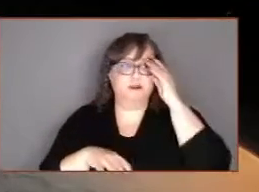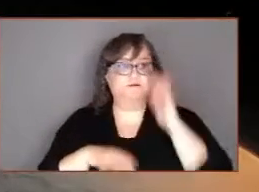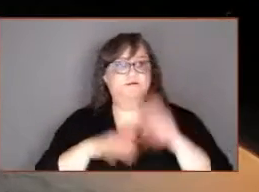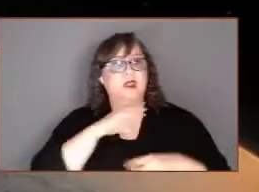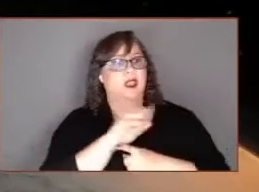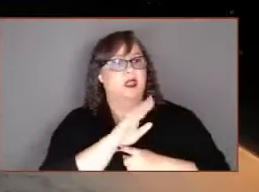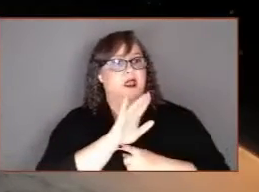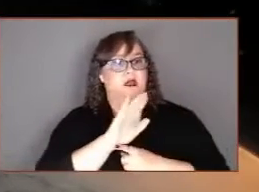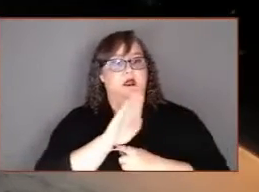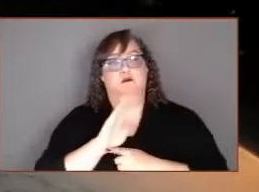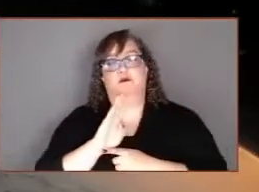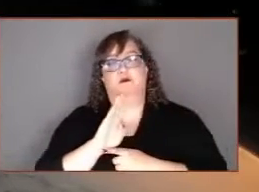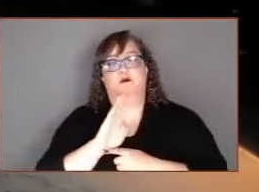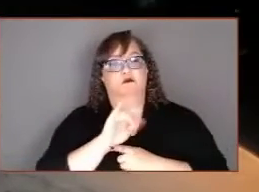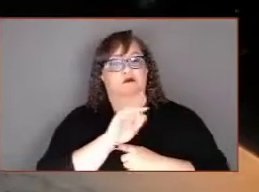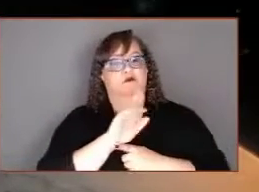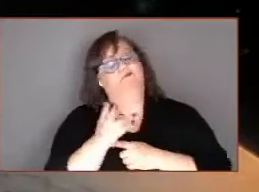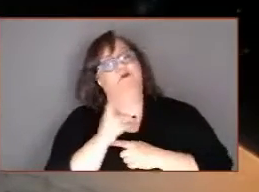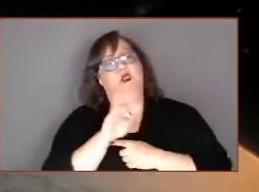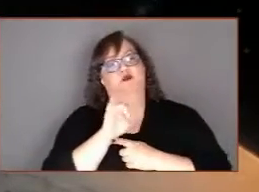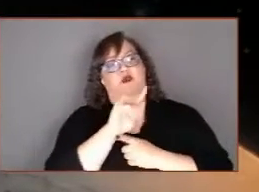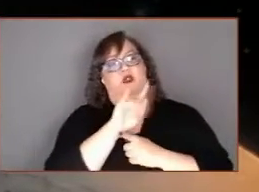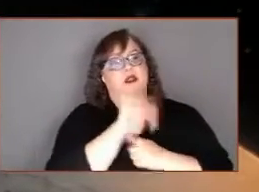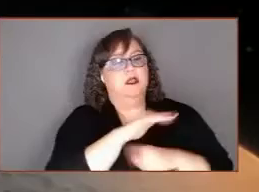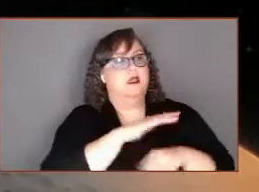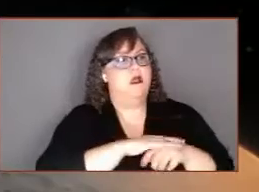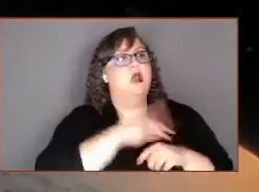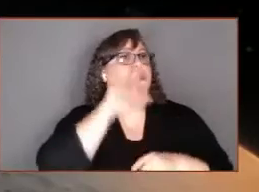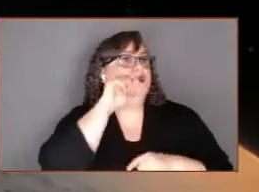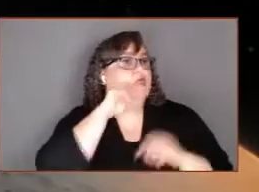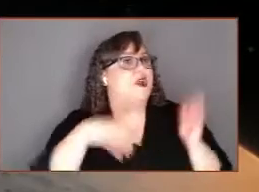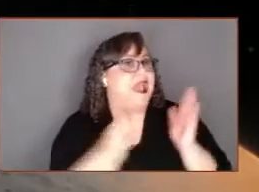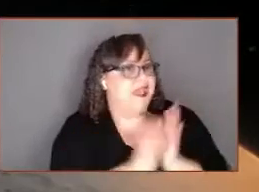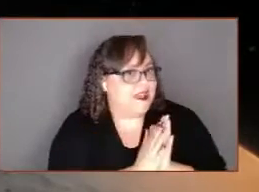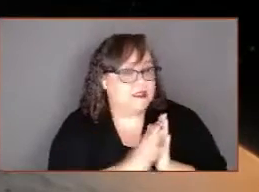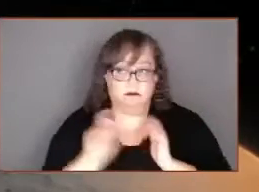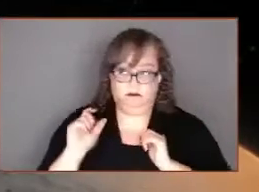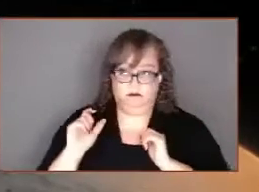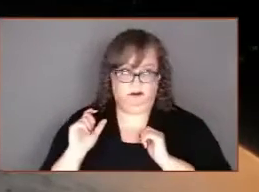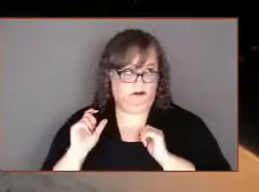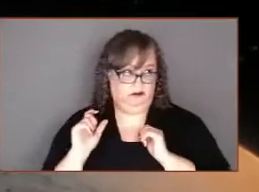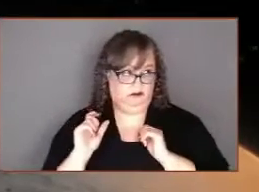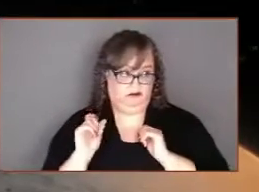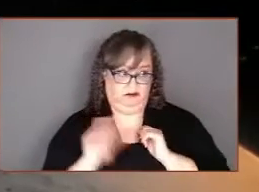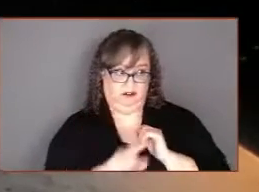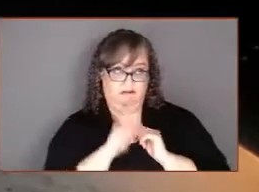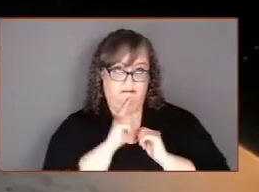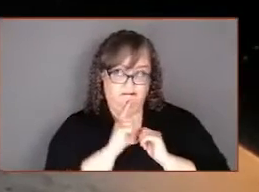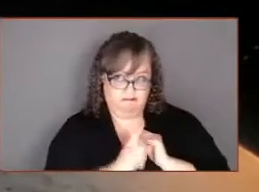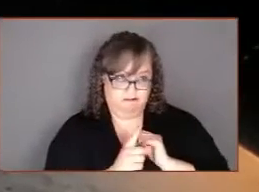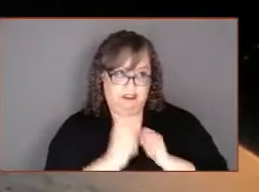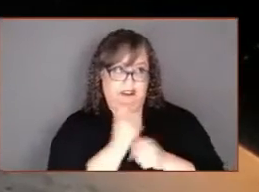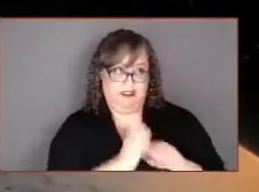this question. I love this question, Brittany. Is it really safe to drink Martian or lunar water?